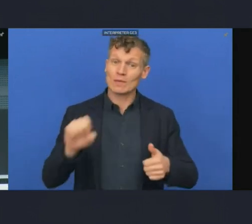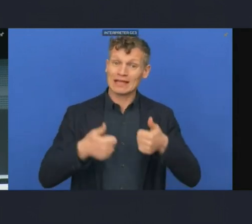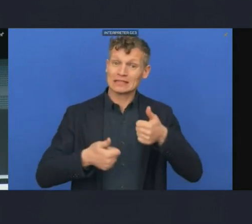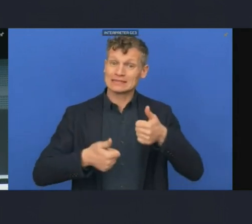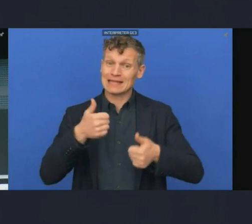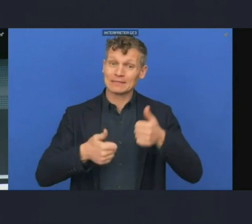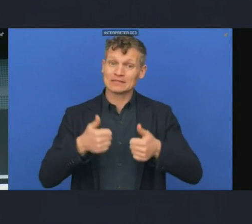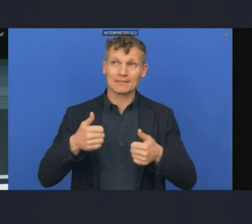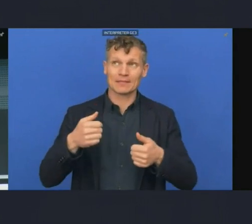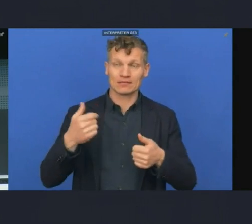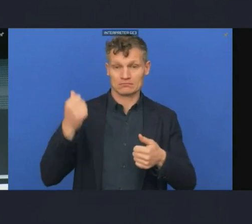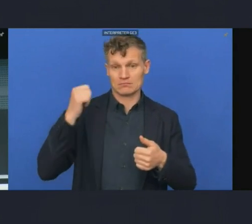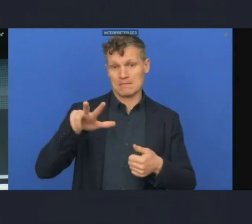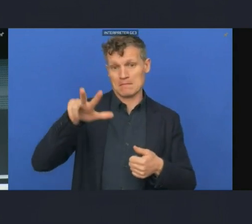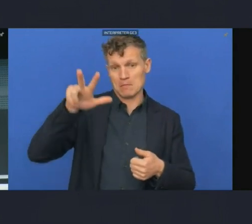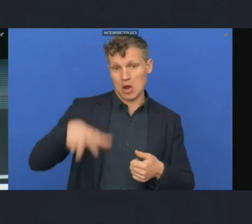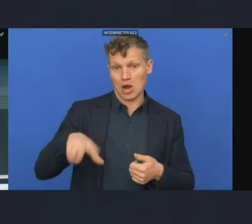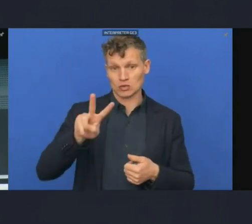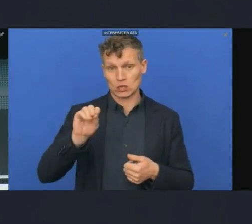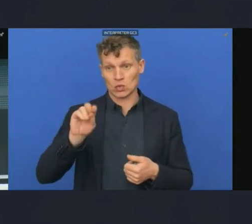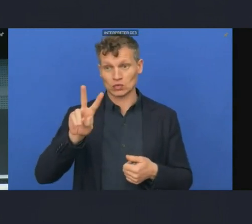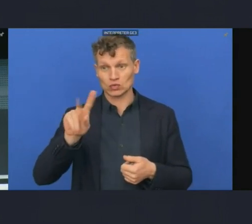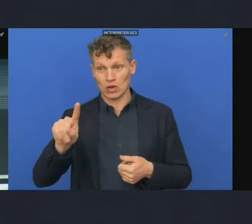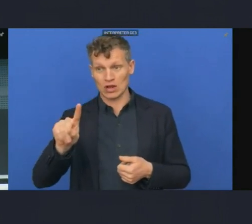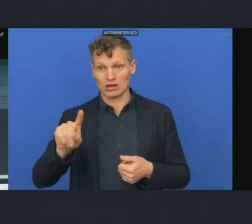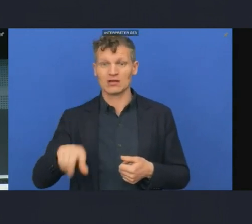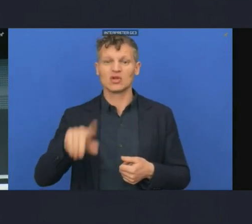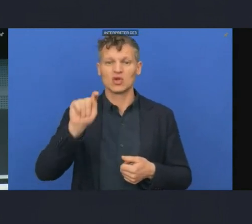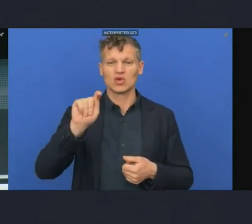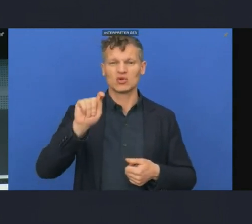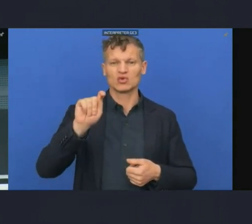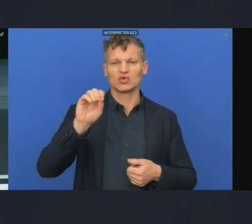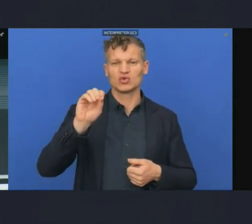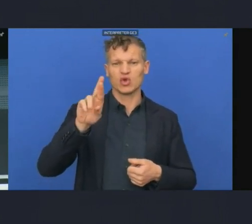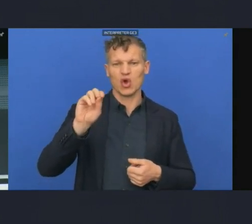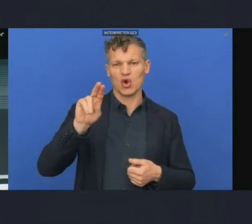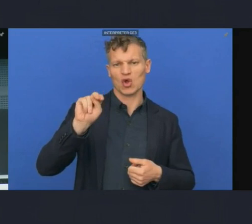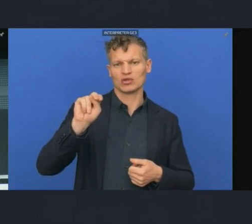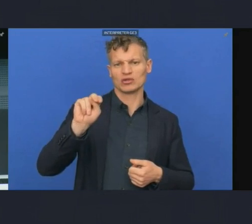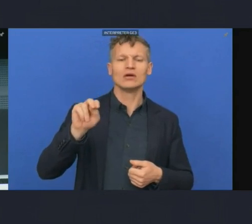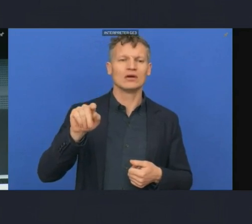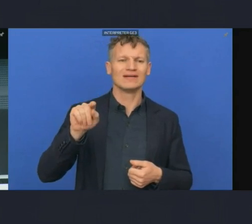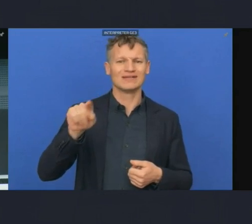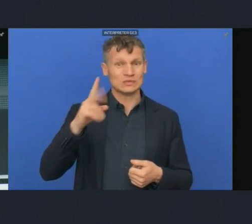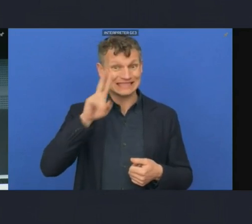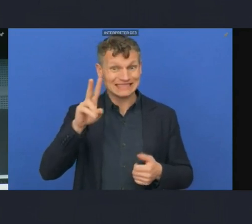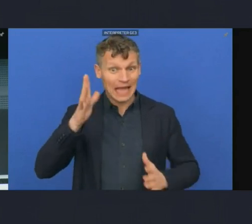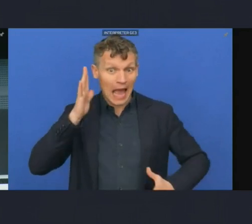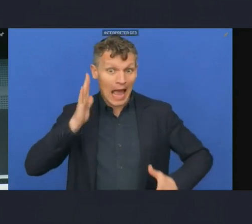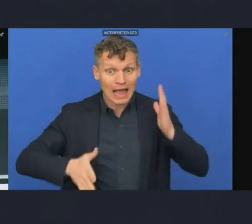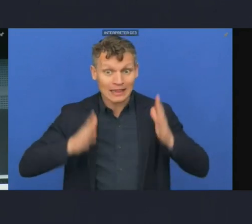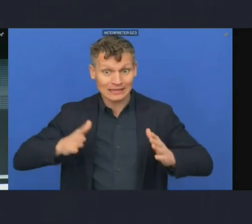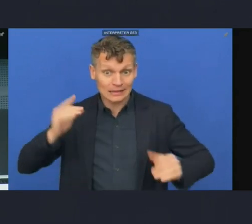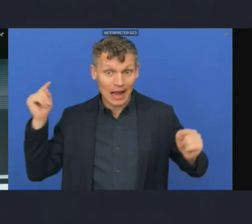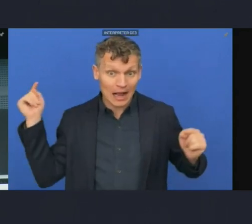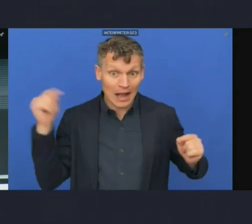2021. And when you saw the athletes there so happy to really start again to